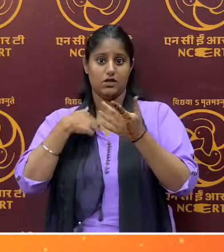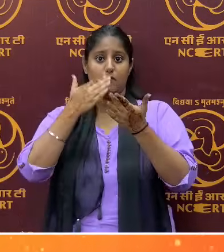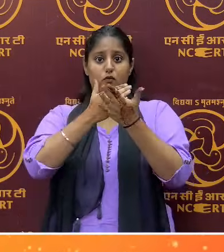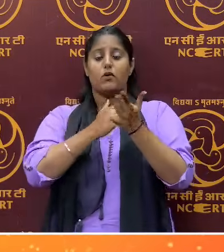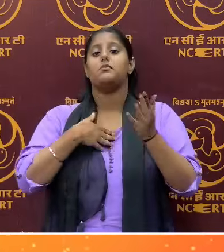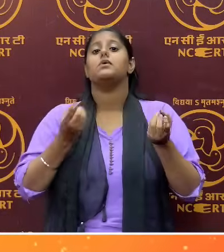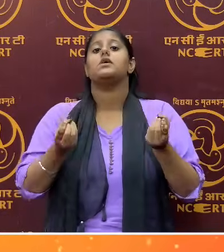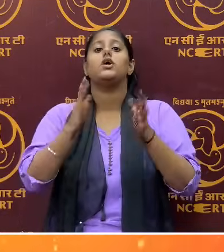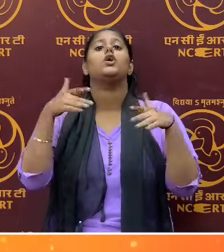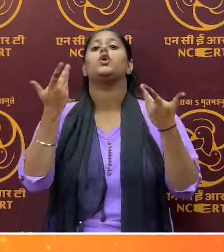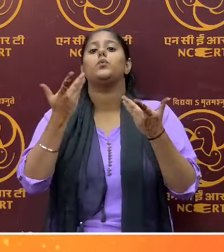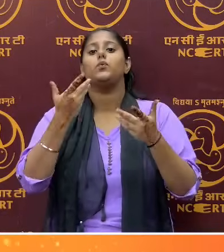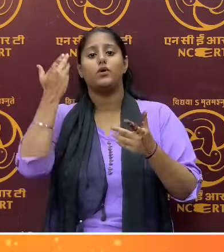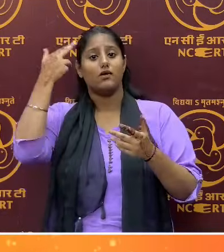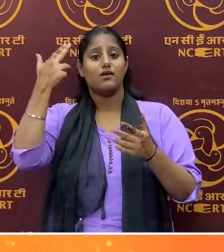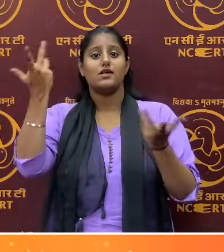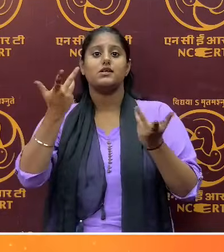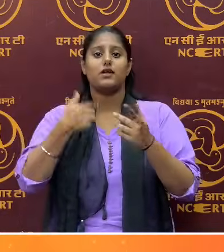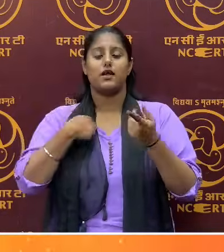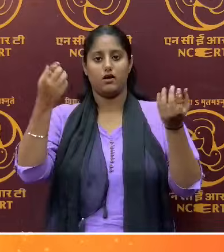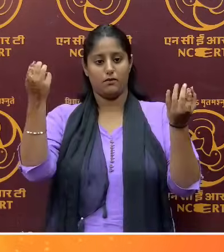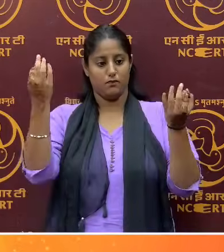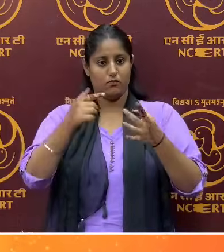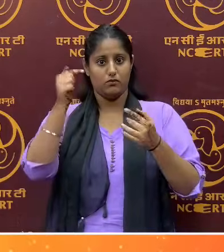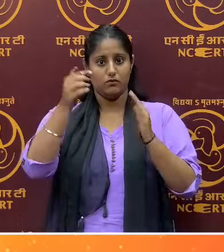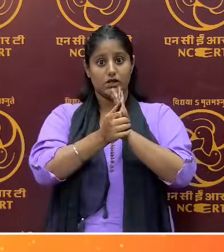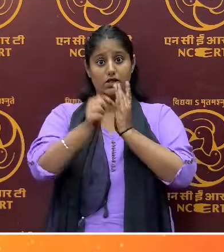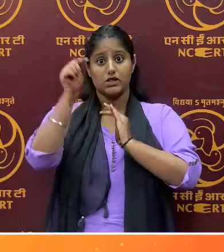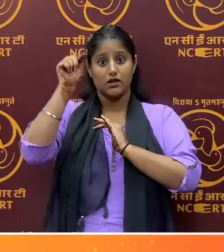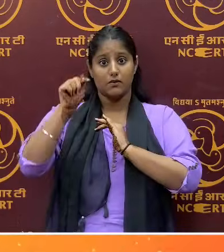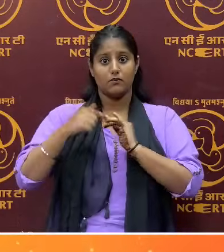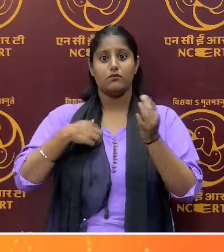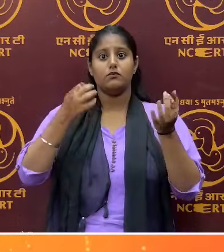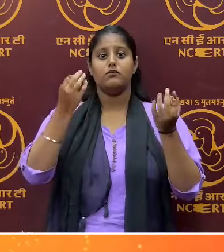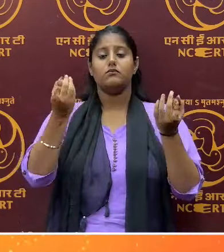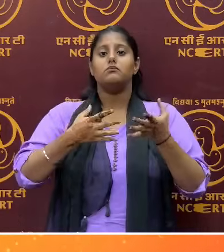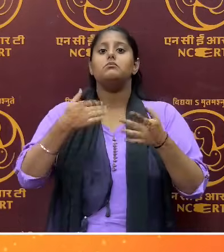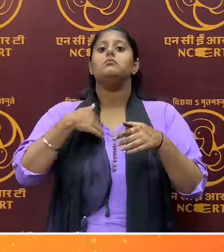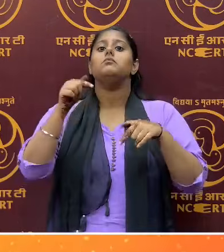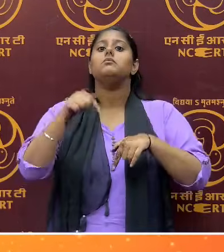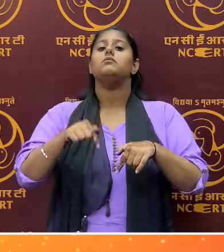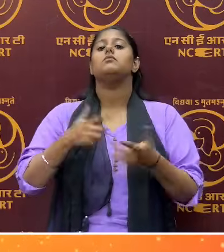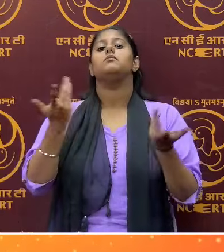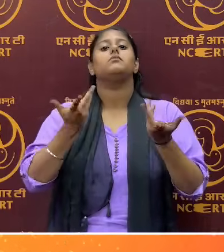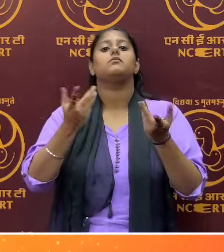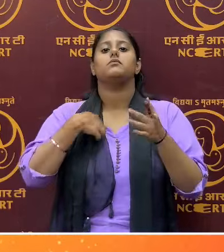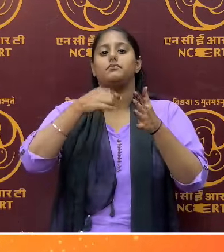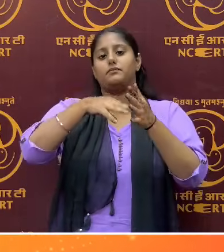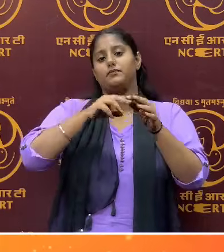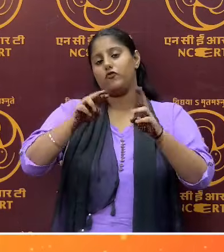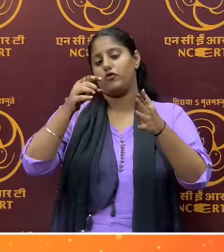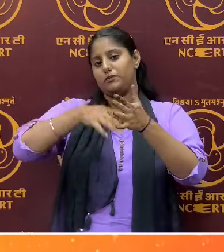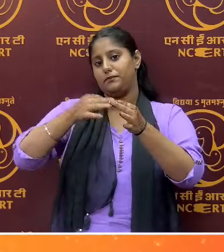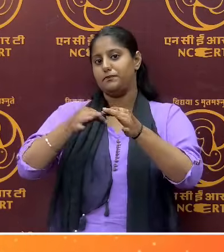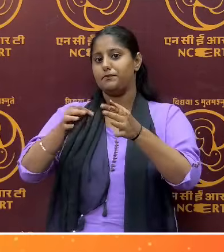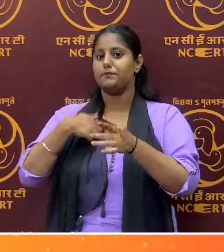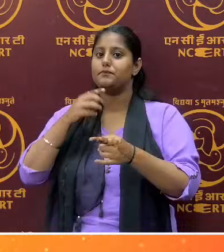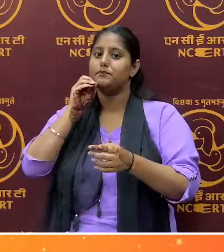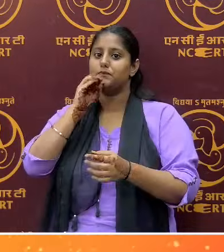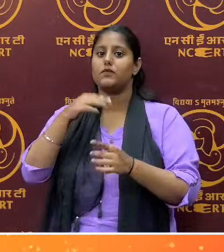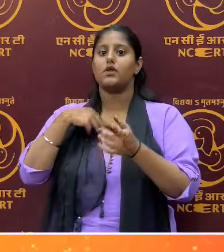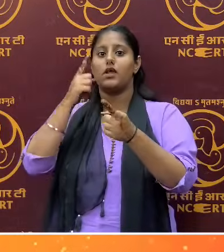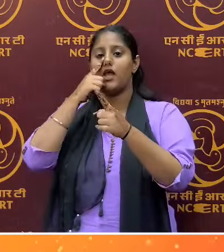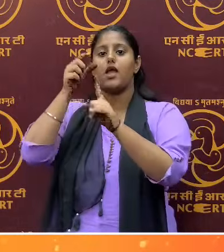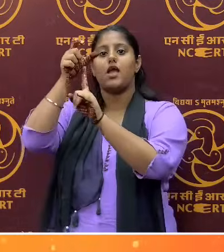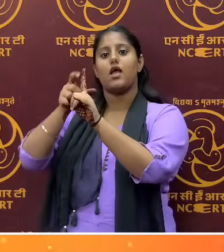its upgraded version. So let me just start my first question, and I have to ask this from Hemlatta ma'am. Yeah.